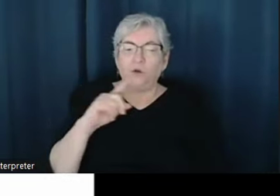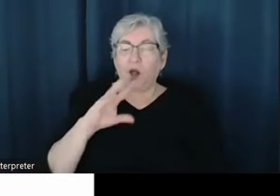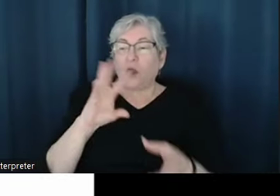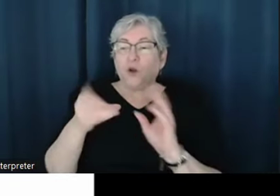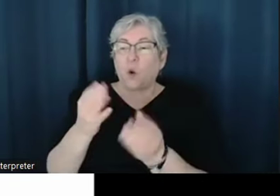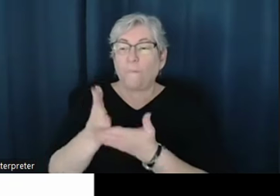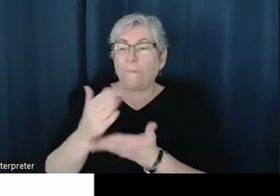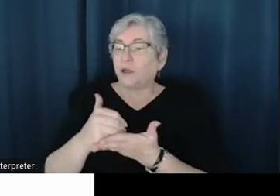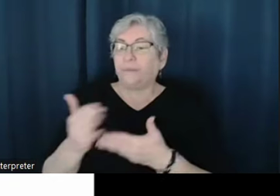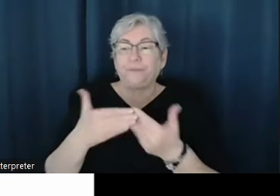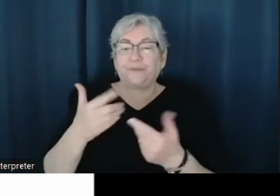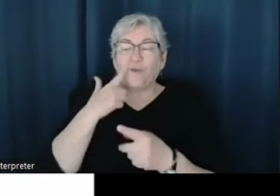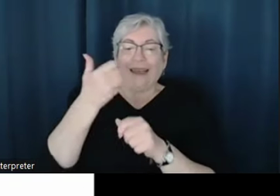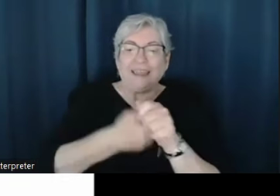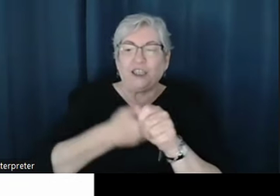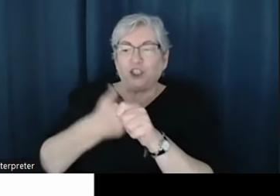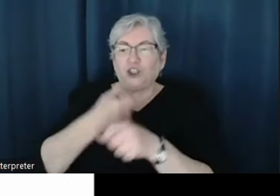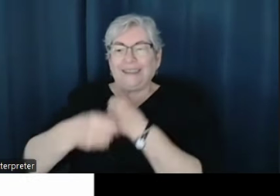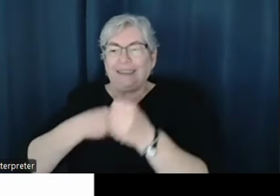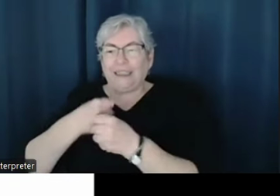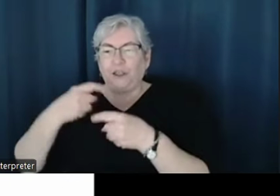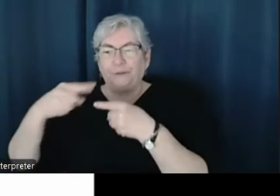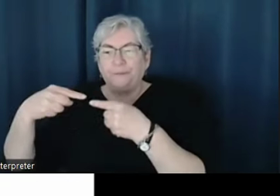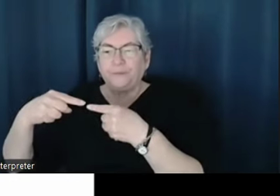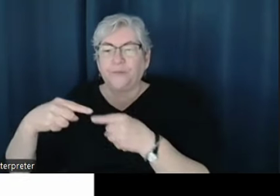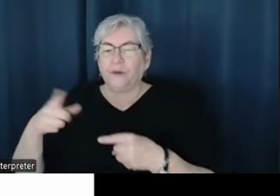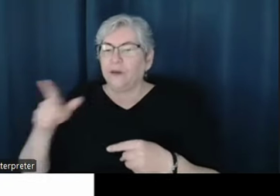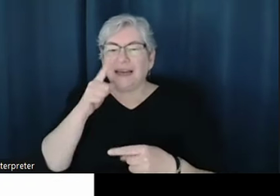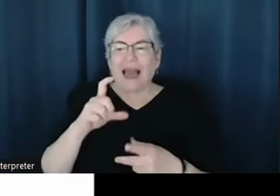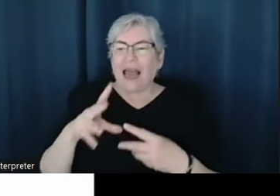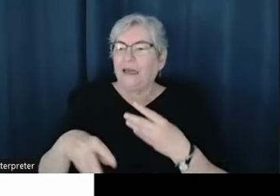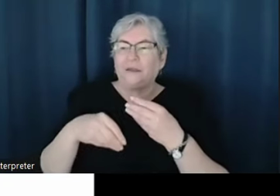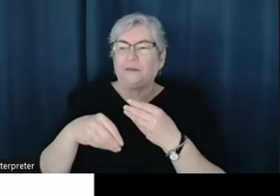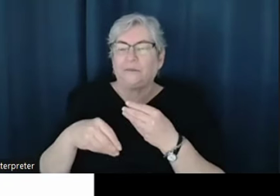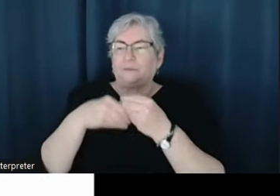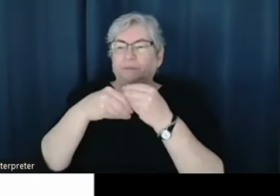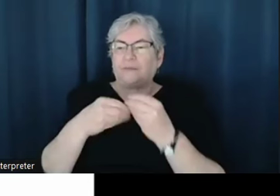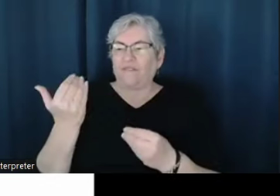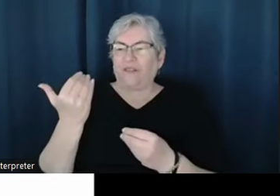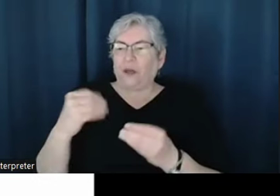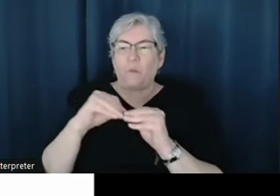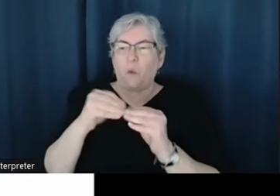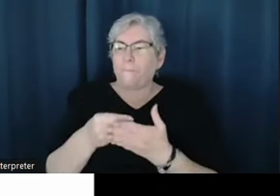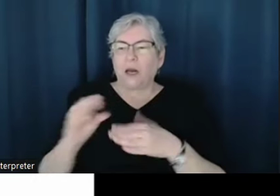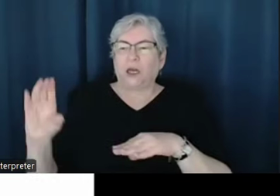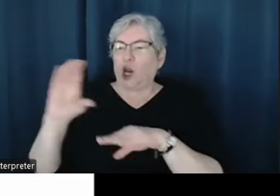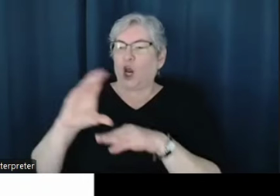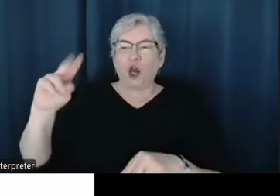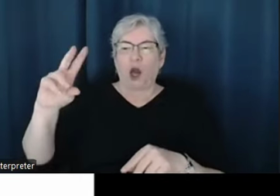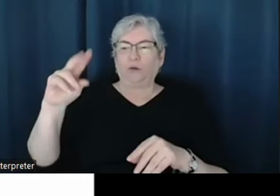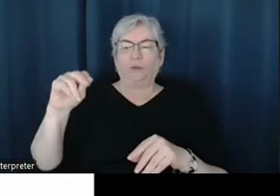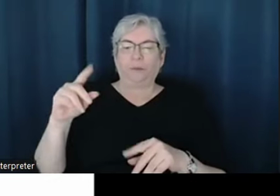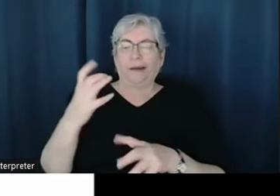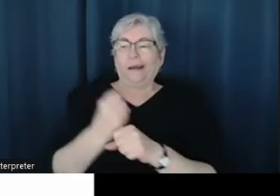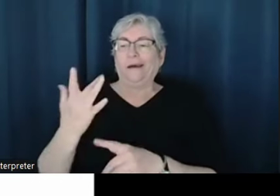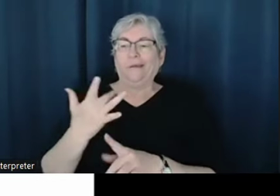budget, whatever it is for each individual year. They did not get 15% more money. They got whatever they